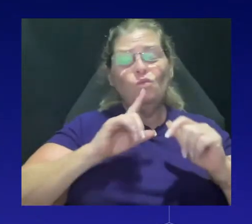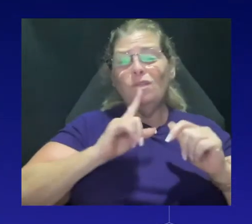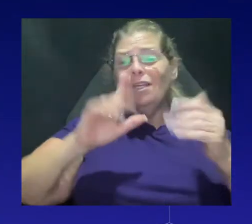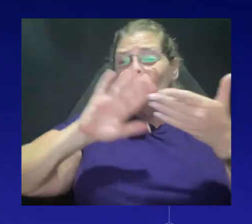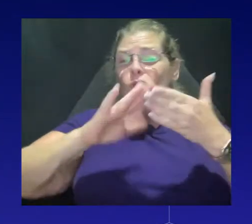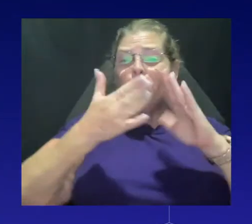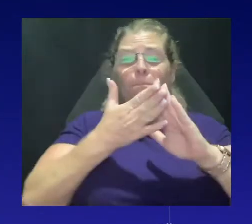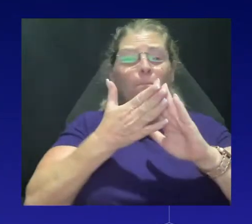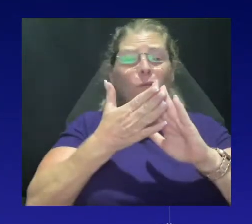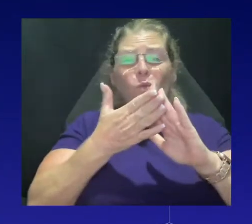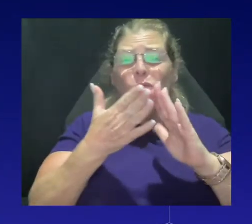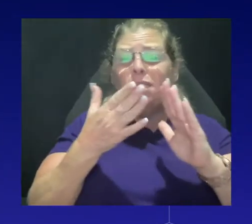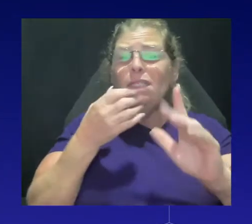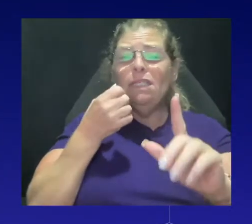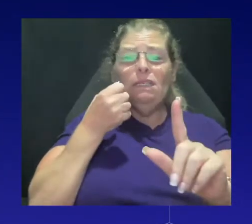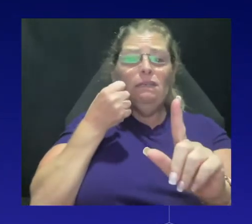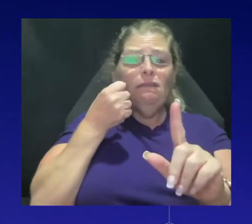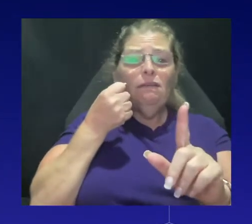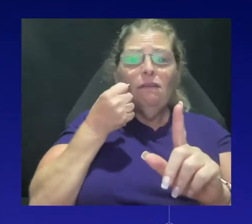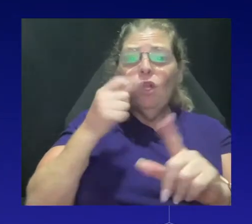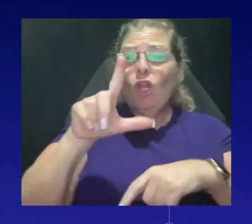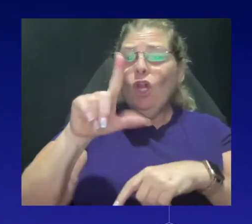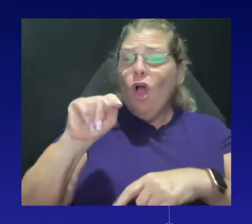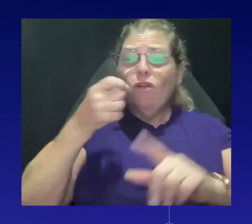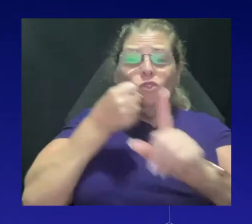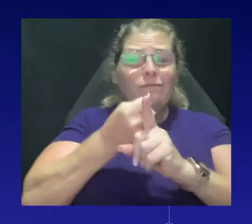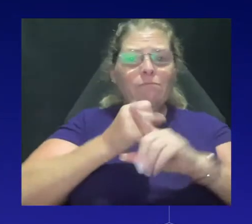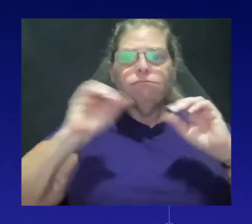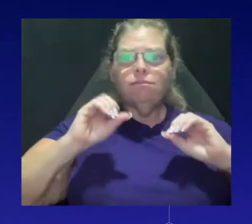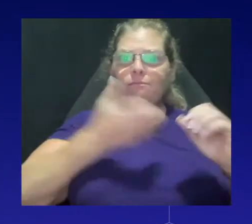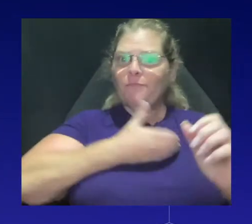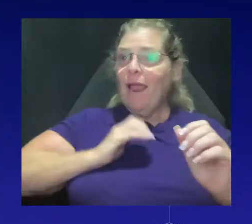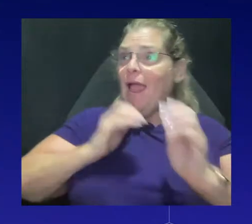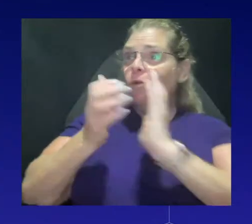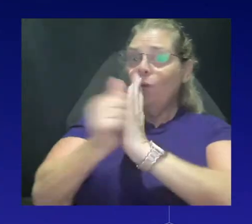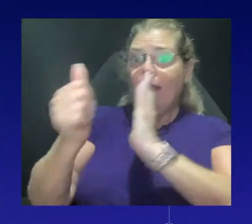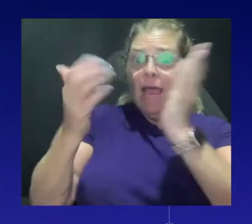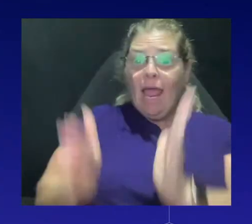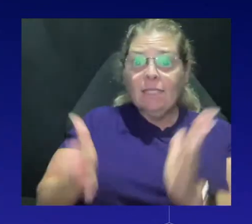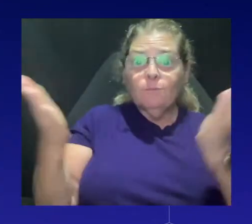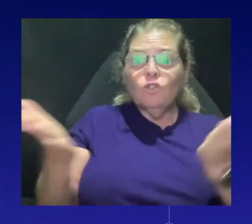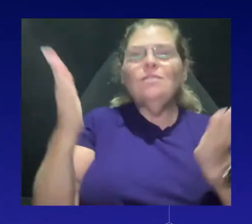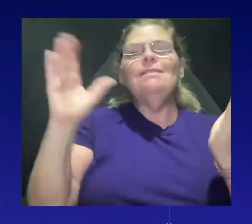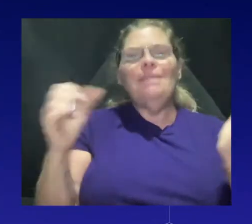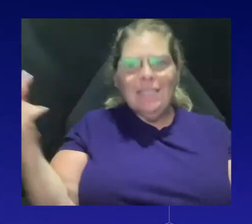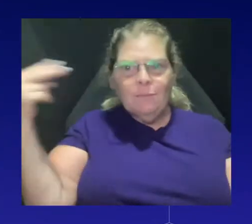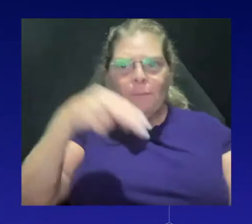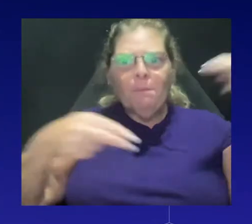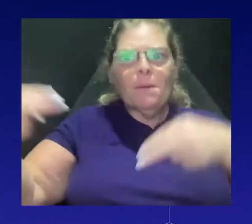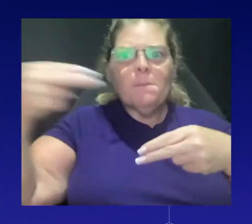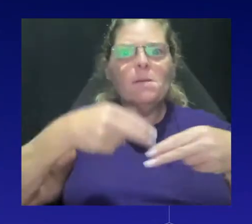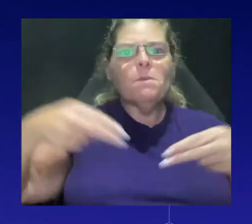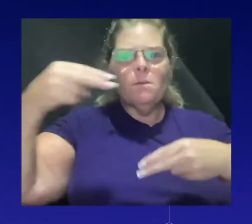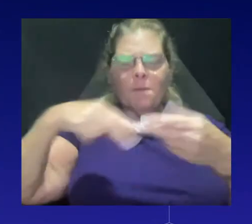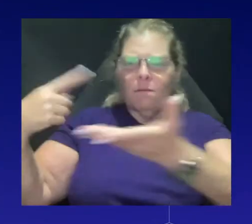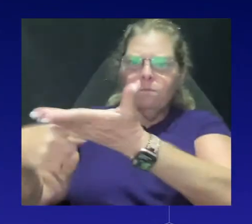long-term effects, and we know that our experts in the room will need to be stepping in and continue to be present in that space.